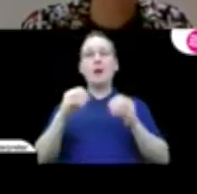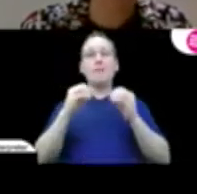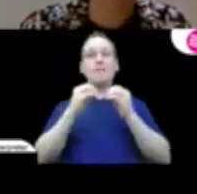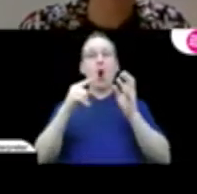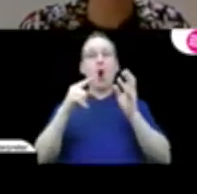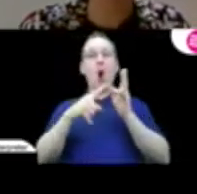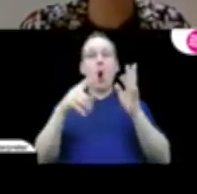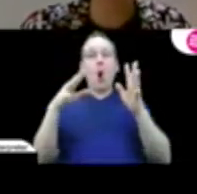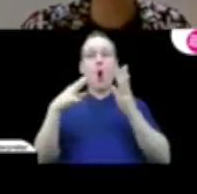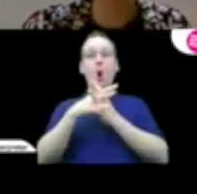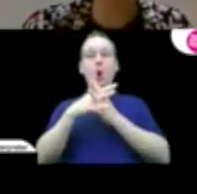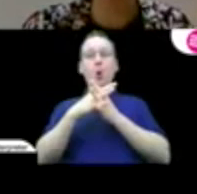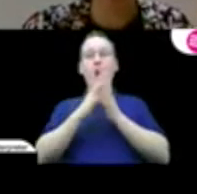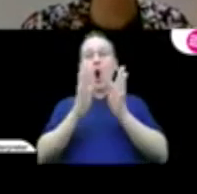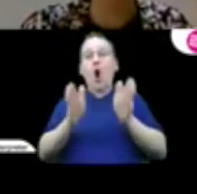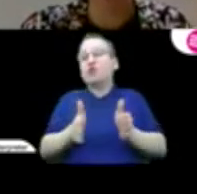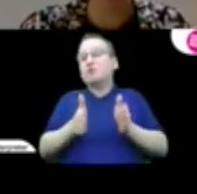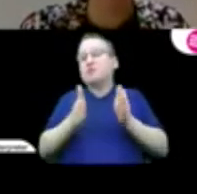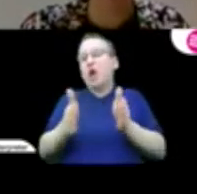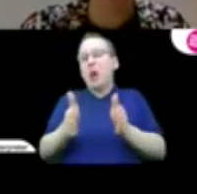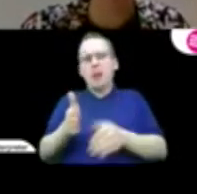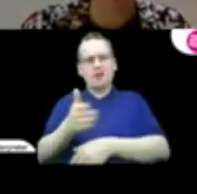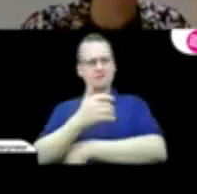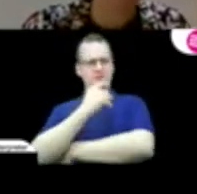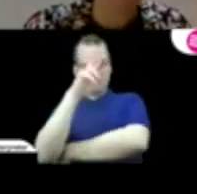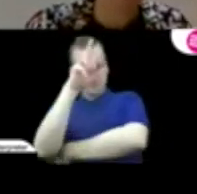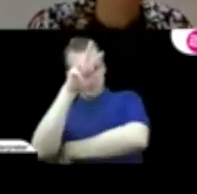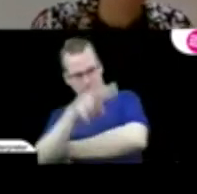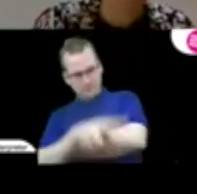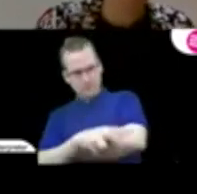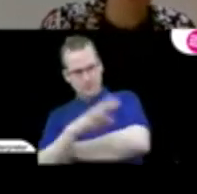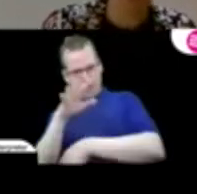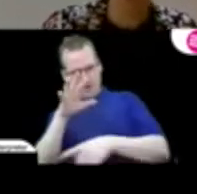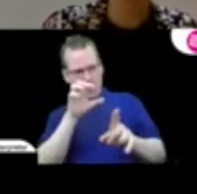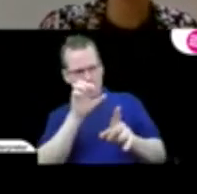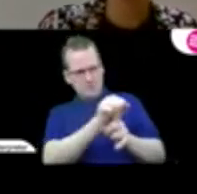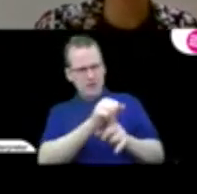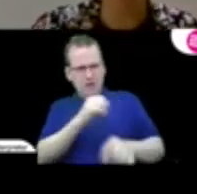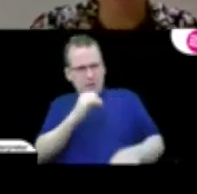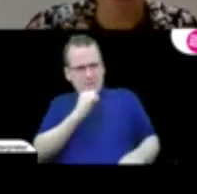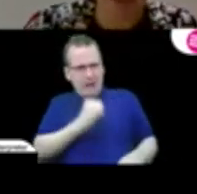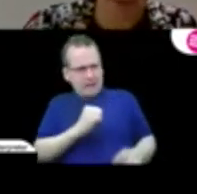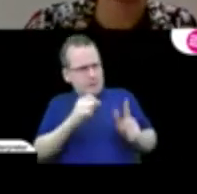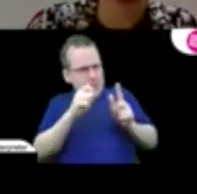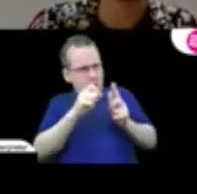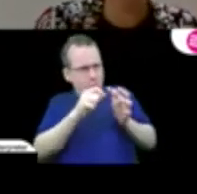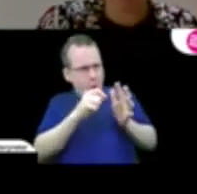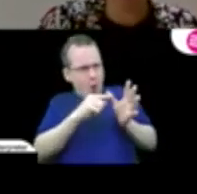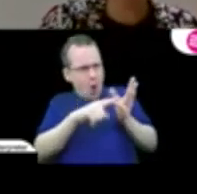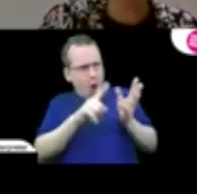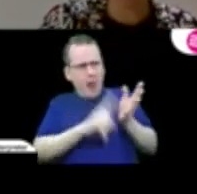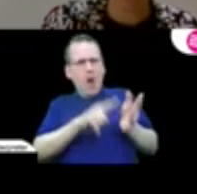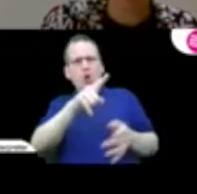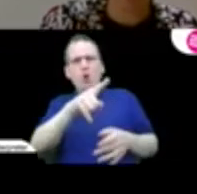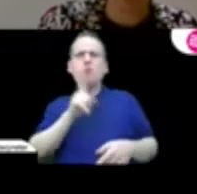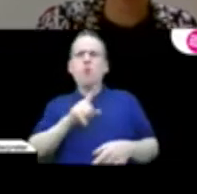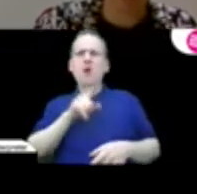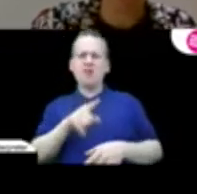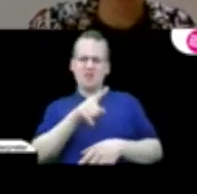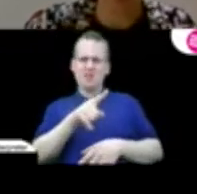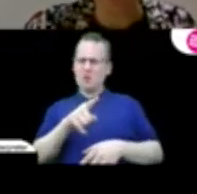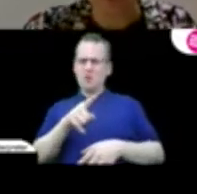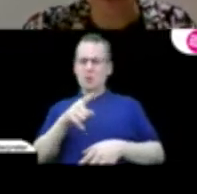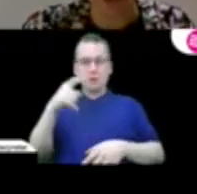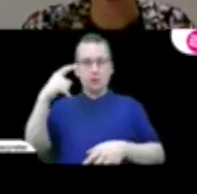subsequently found that they were assigned female at birth. They were deemed to be a vagrant